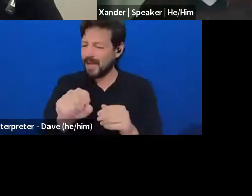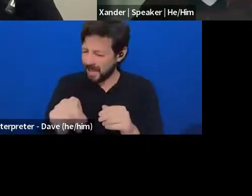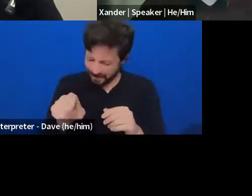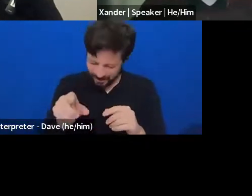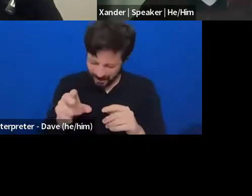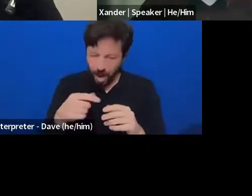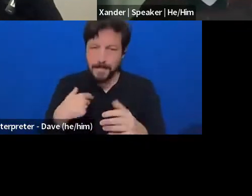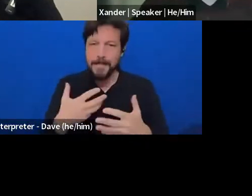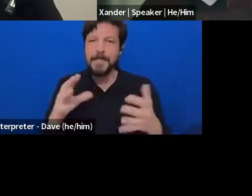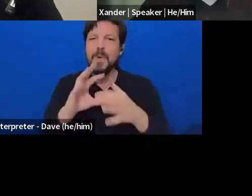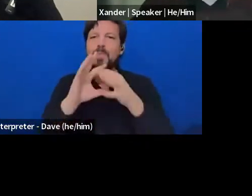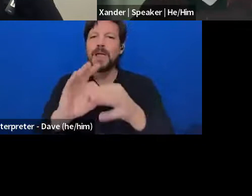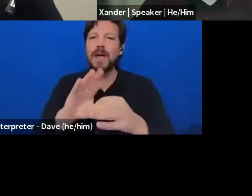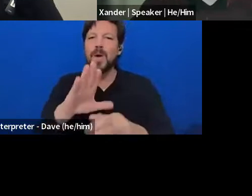about